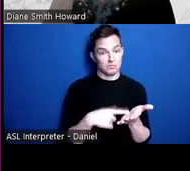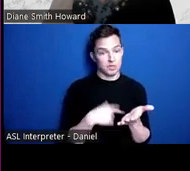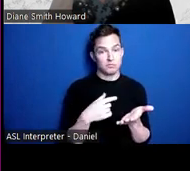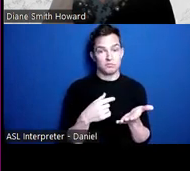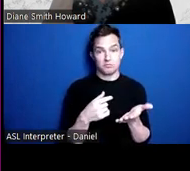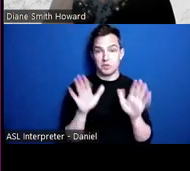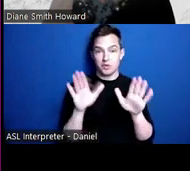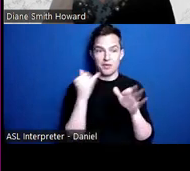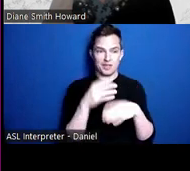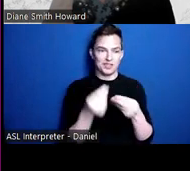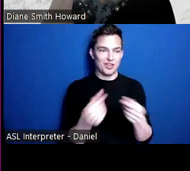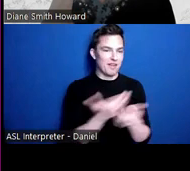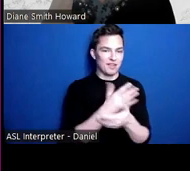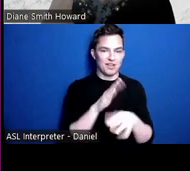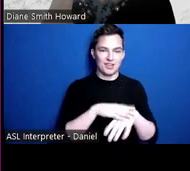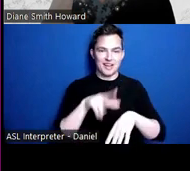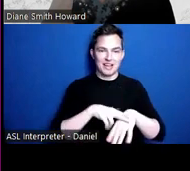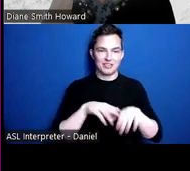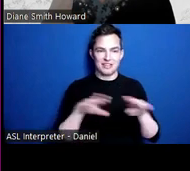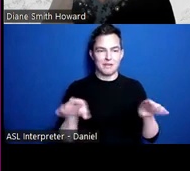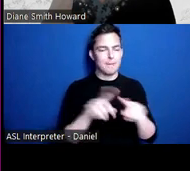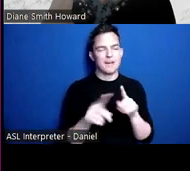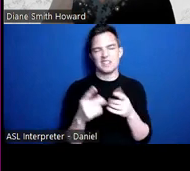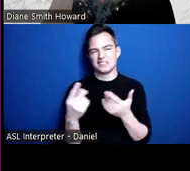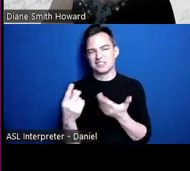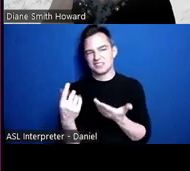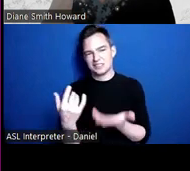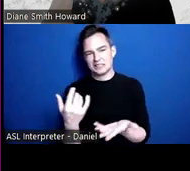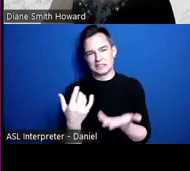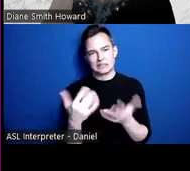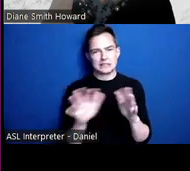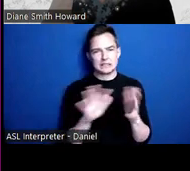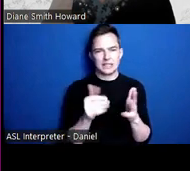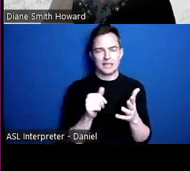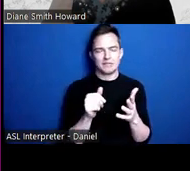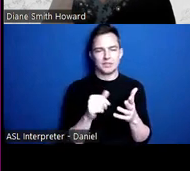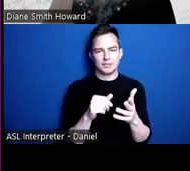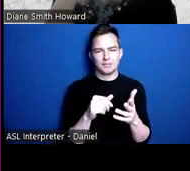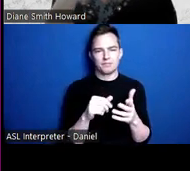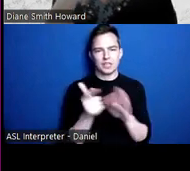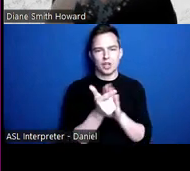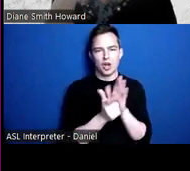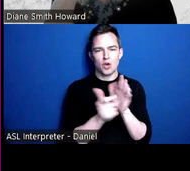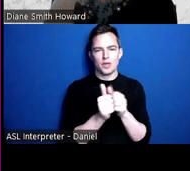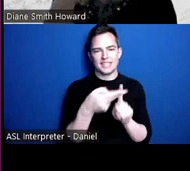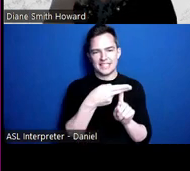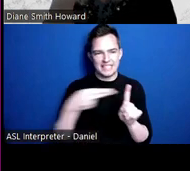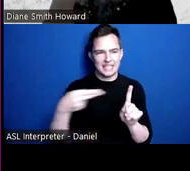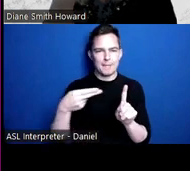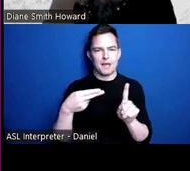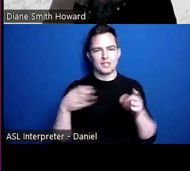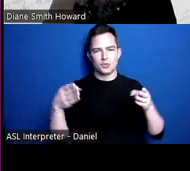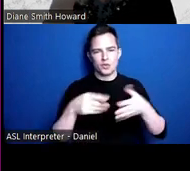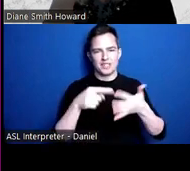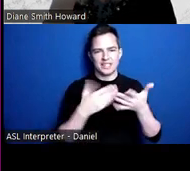the national level, but I think at times it's more of a just, you sort of have to slog the state by state to address these things as it goes